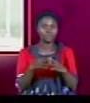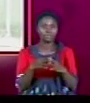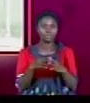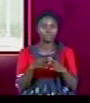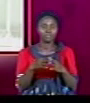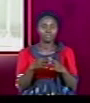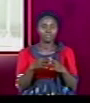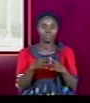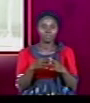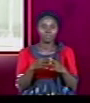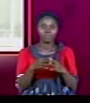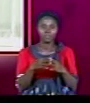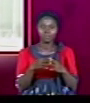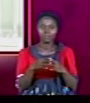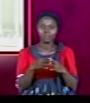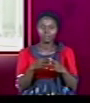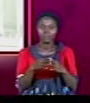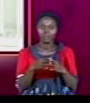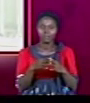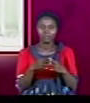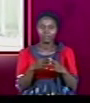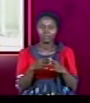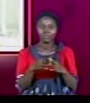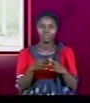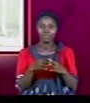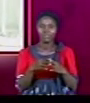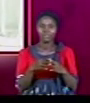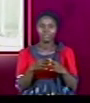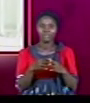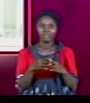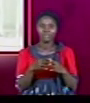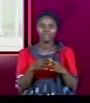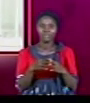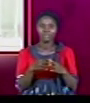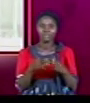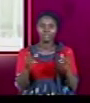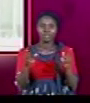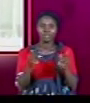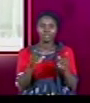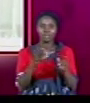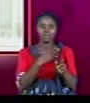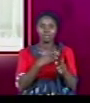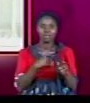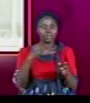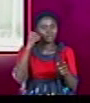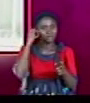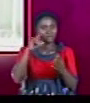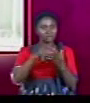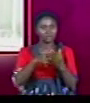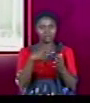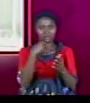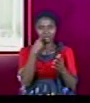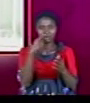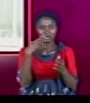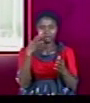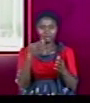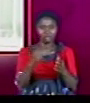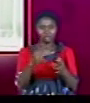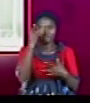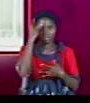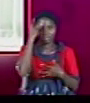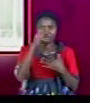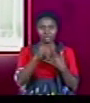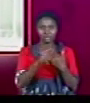state general overseer came, and he started mentioning of the sickness, he now called hernia, is it pied, is it